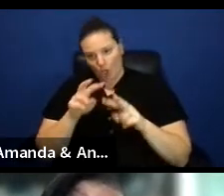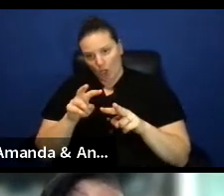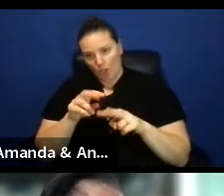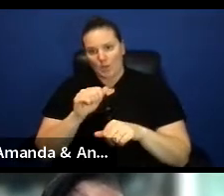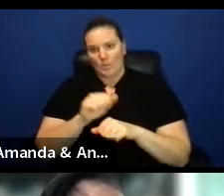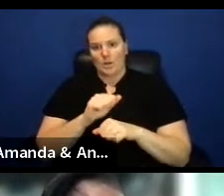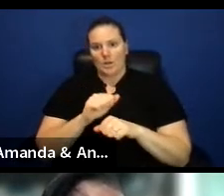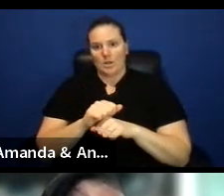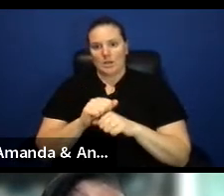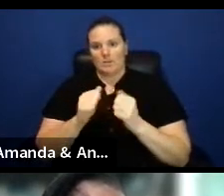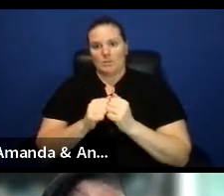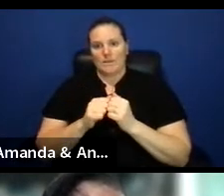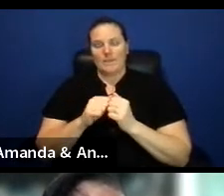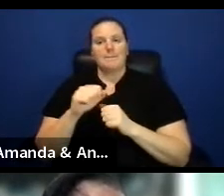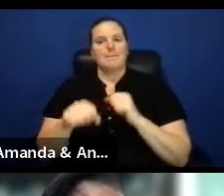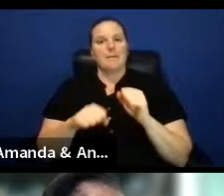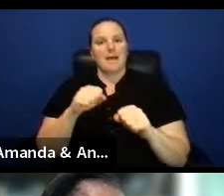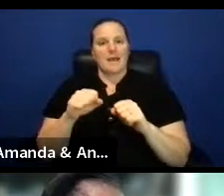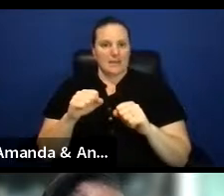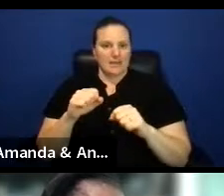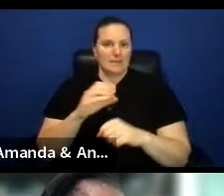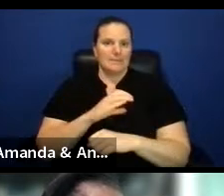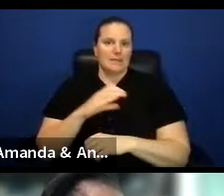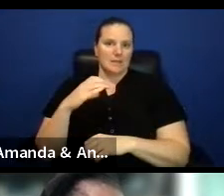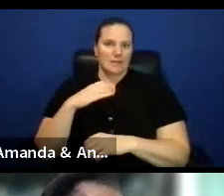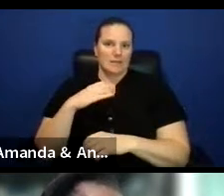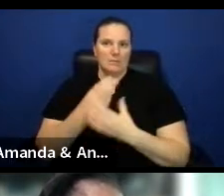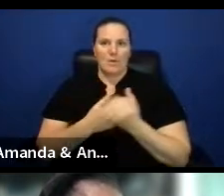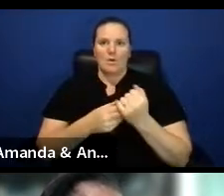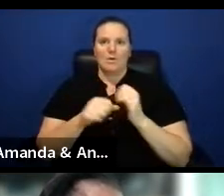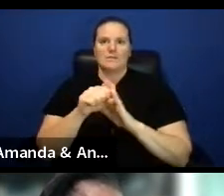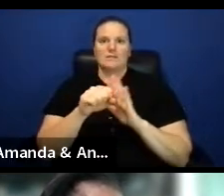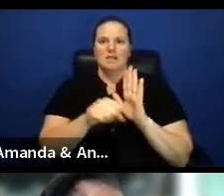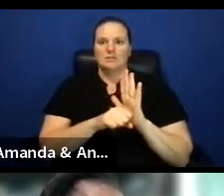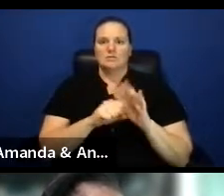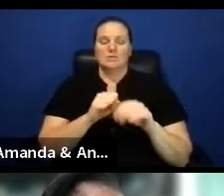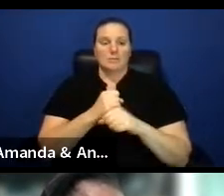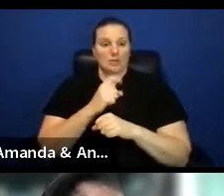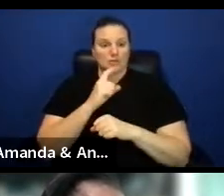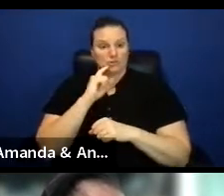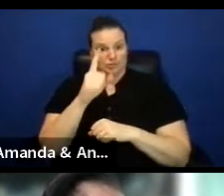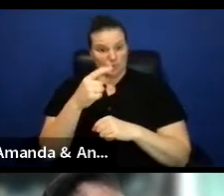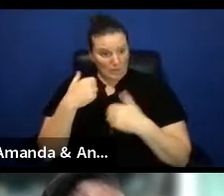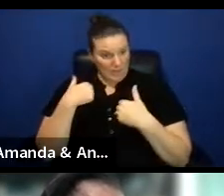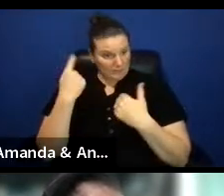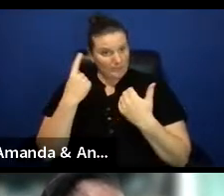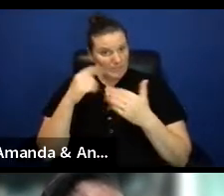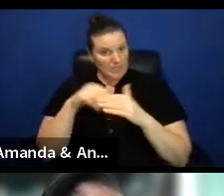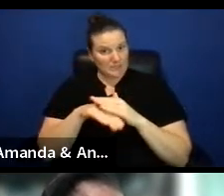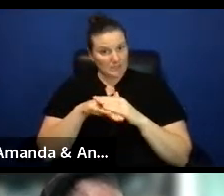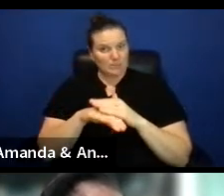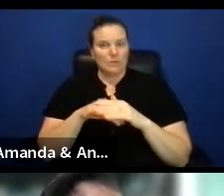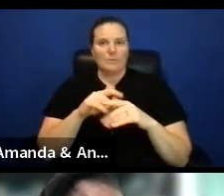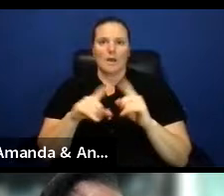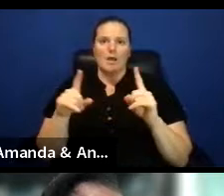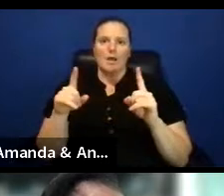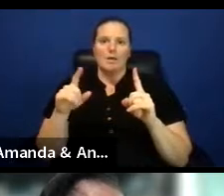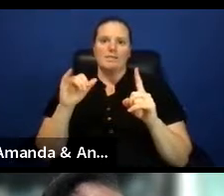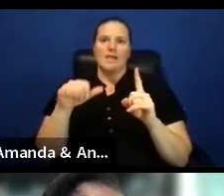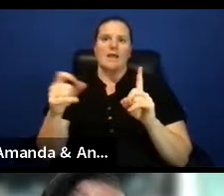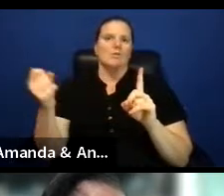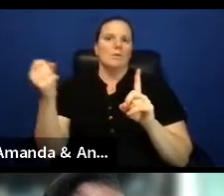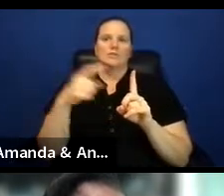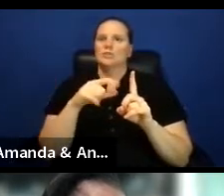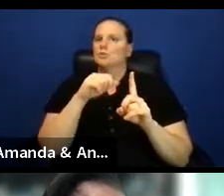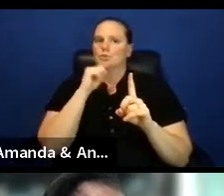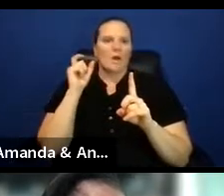bike committees in both states to make sure that we have something that's accessible. But that type of question, you